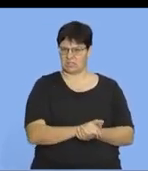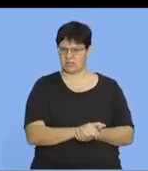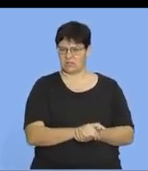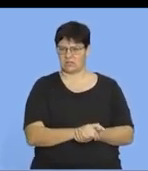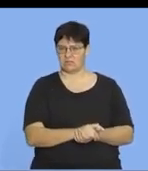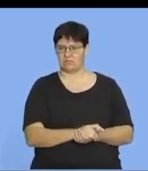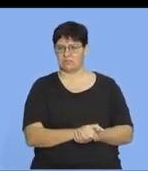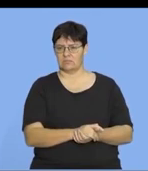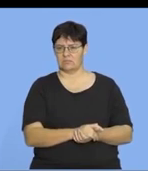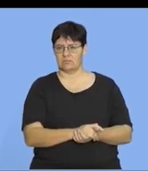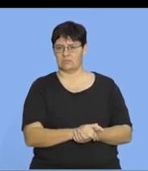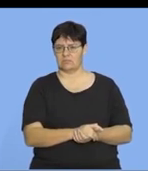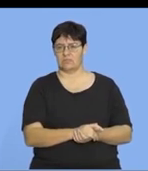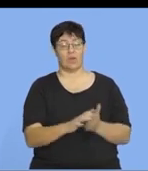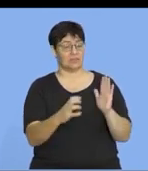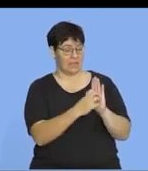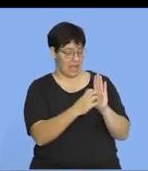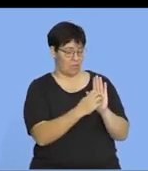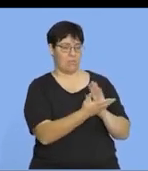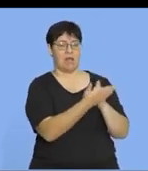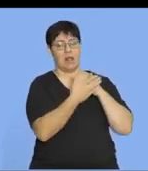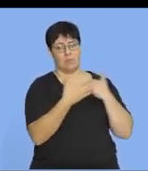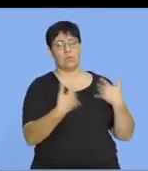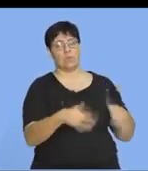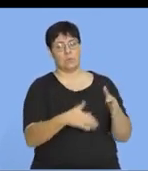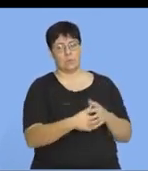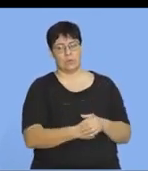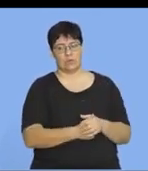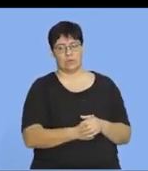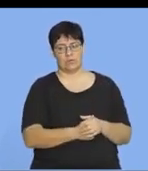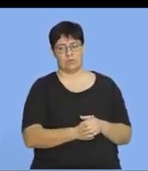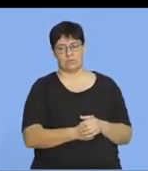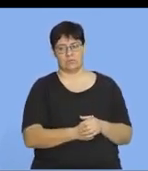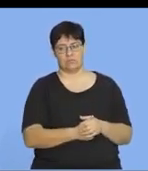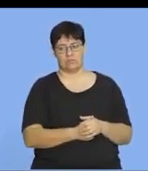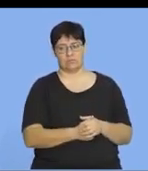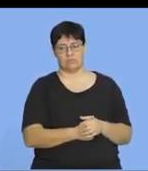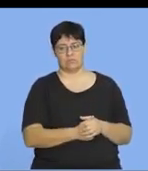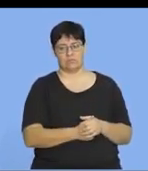So we're going to take this away, because a diagram always helps.